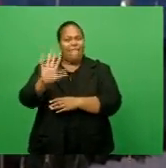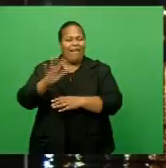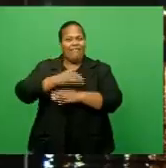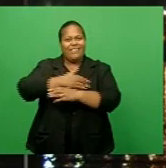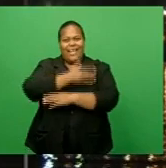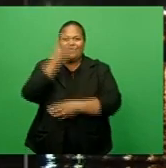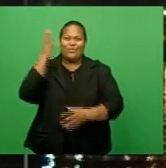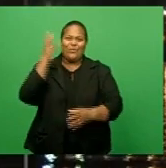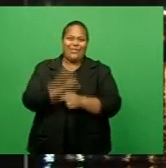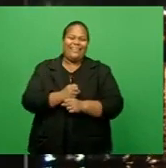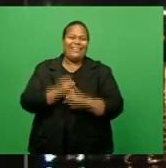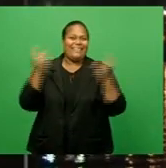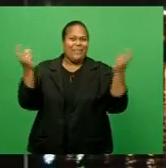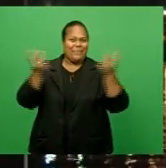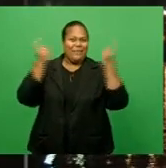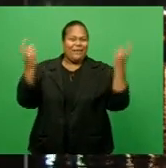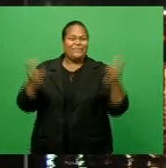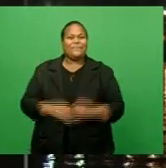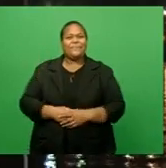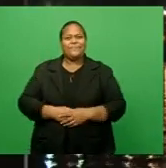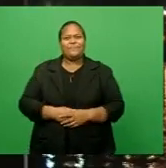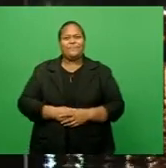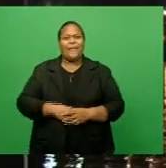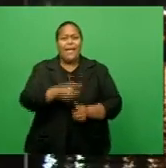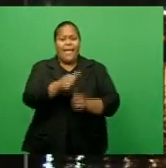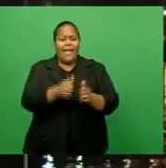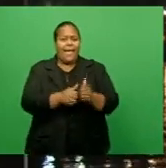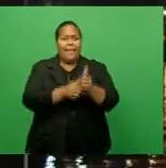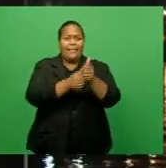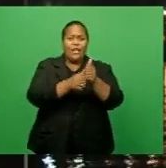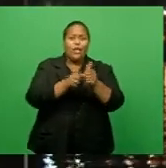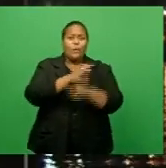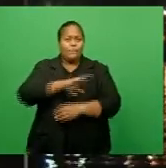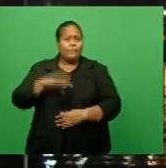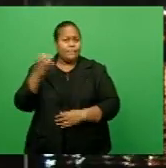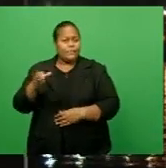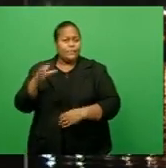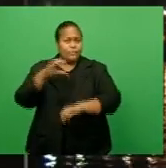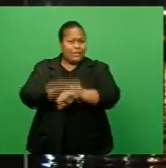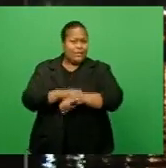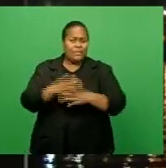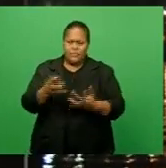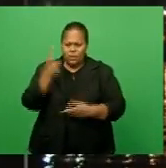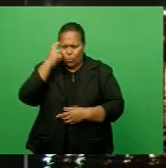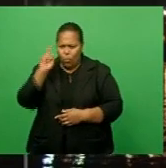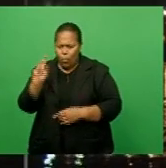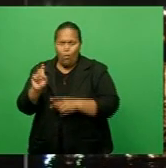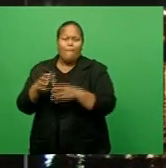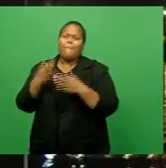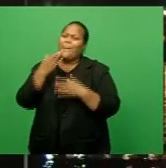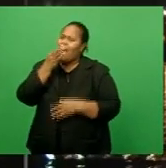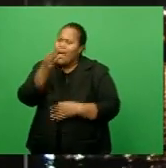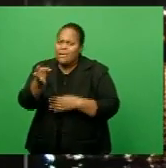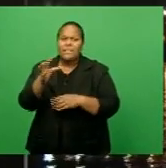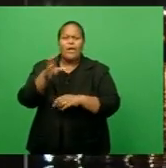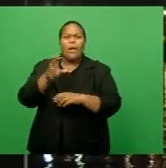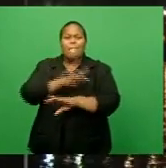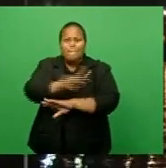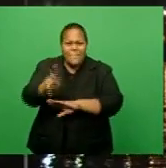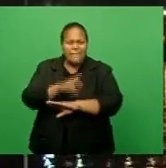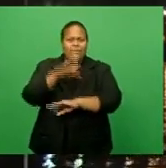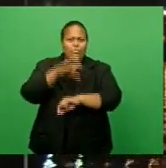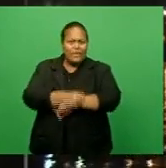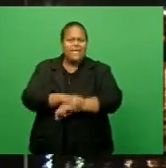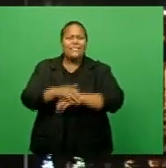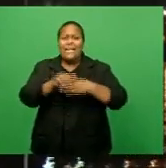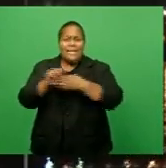News. Acting Commissioner of Police Rusiate Tundravo is calling on Pacific police leaders to find ways around the pandemic and